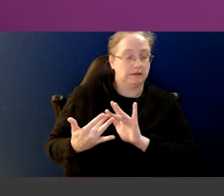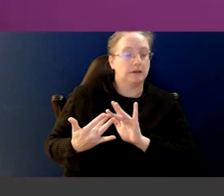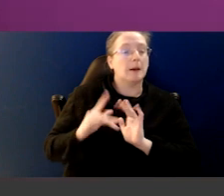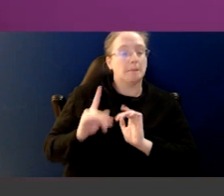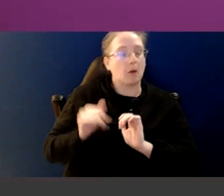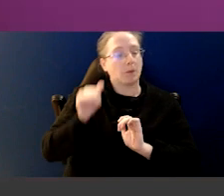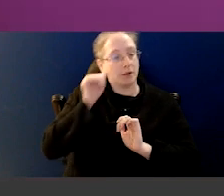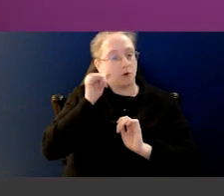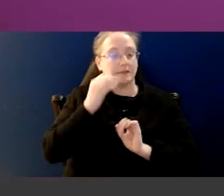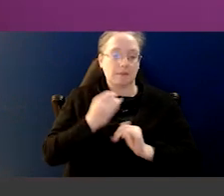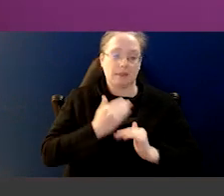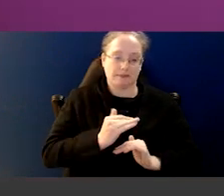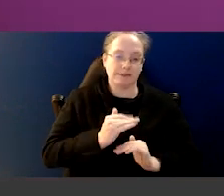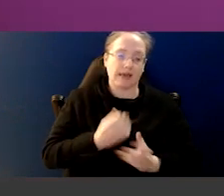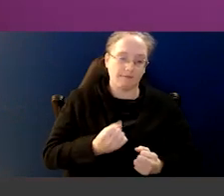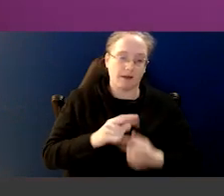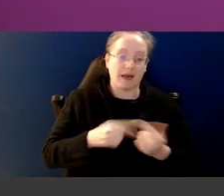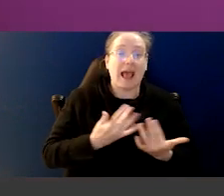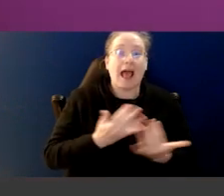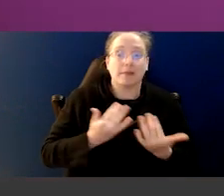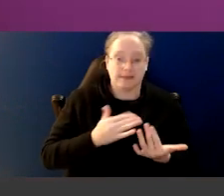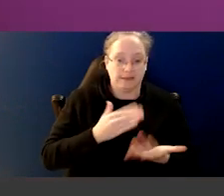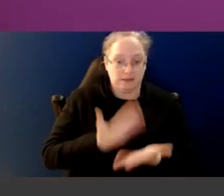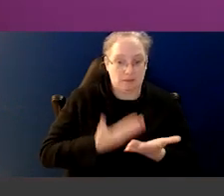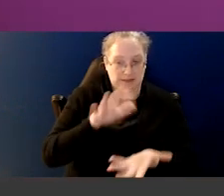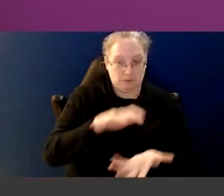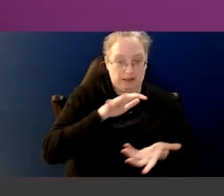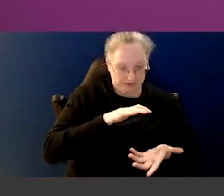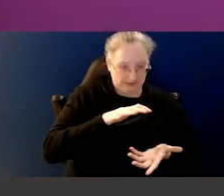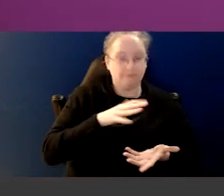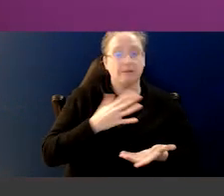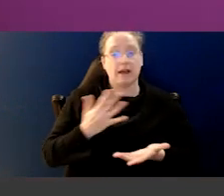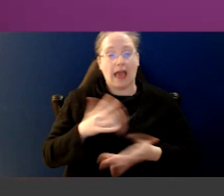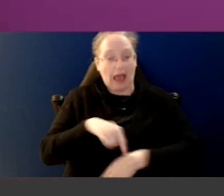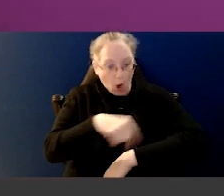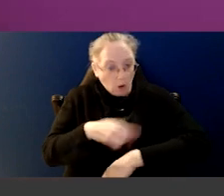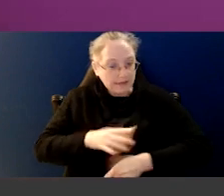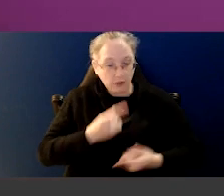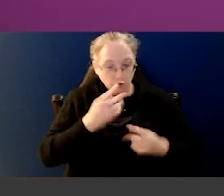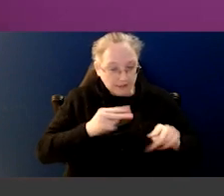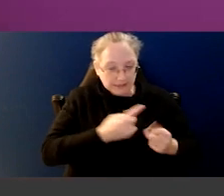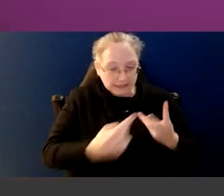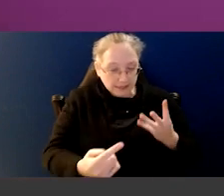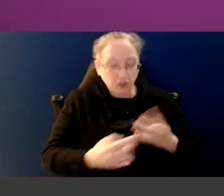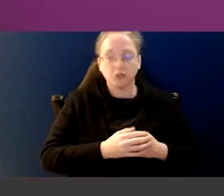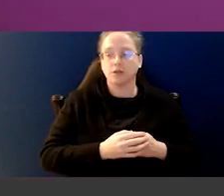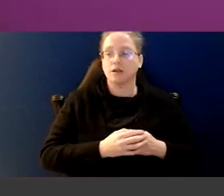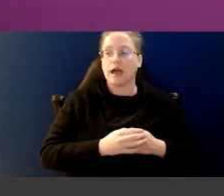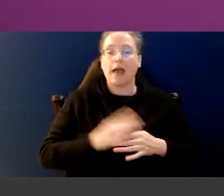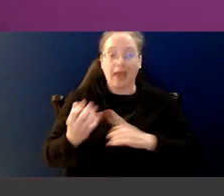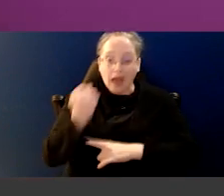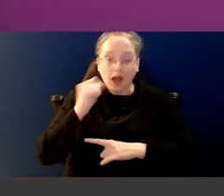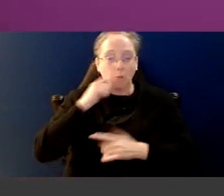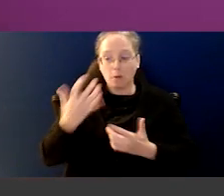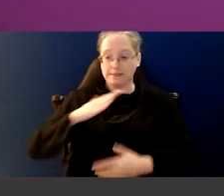the volume, the time it takes to assess those matters, and not always the outcome will be to the satisfaction of the complainant. But again, we